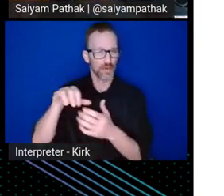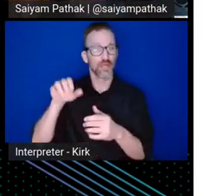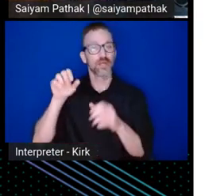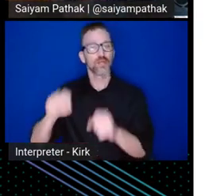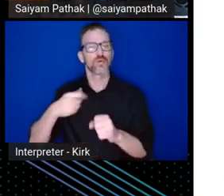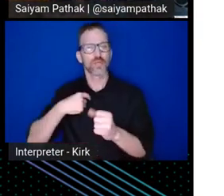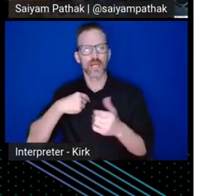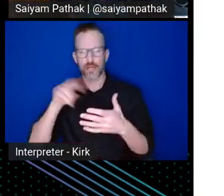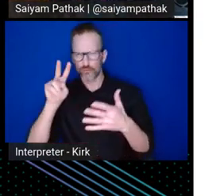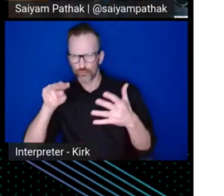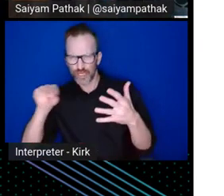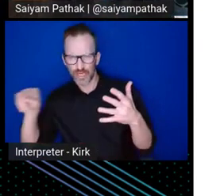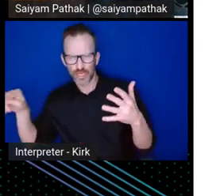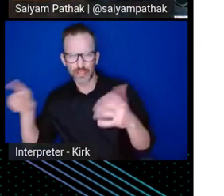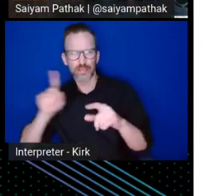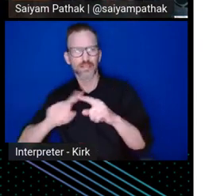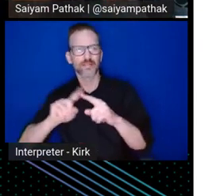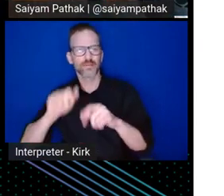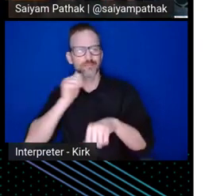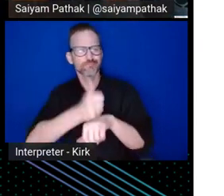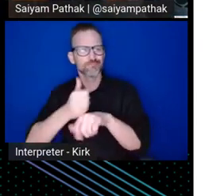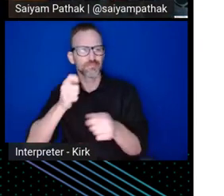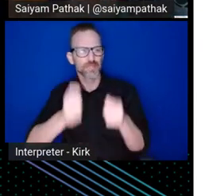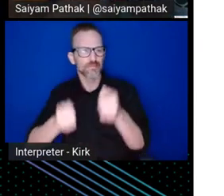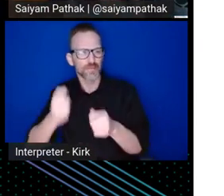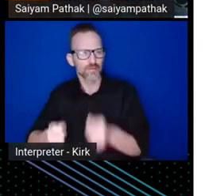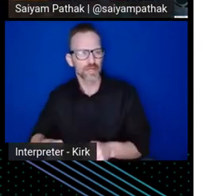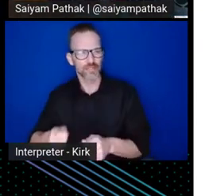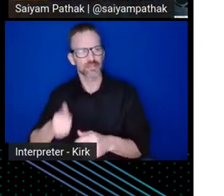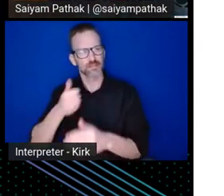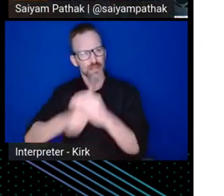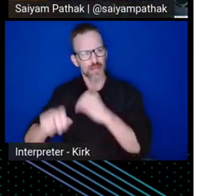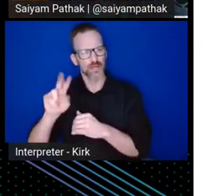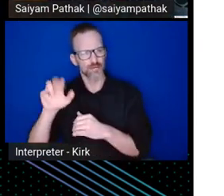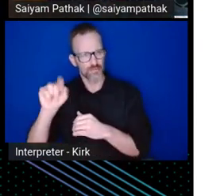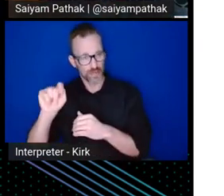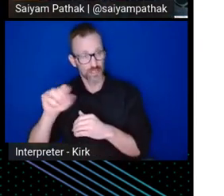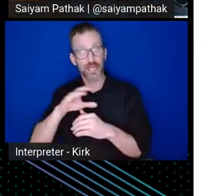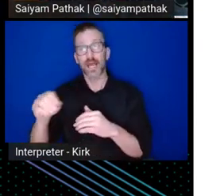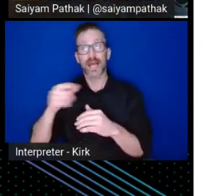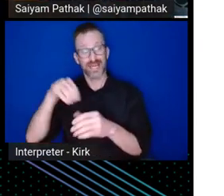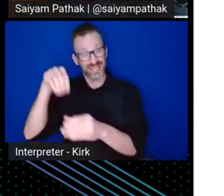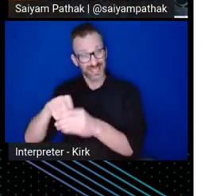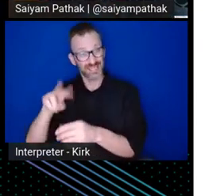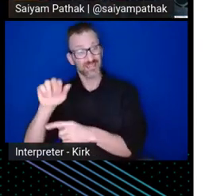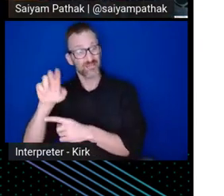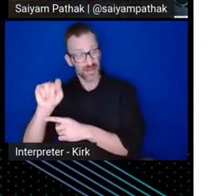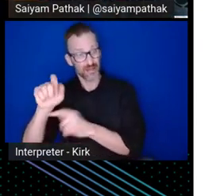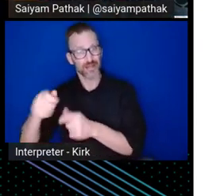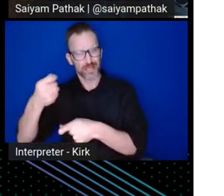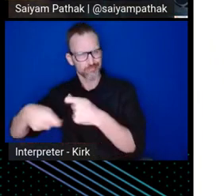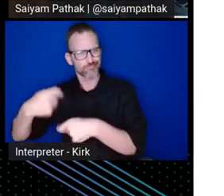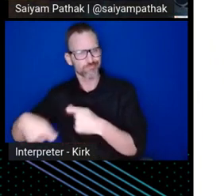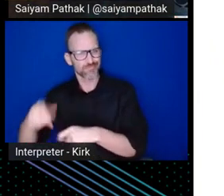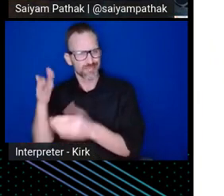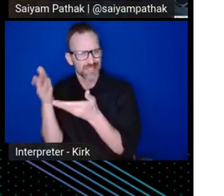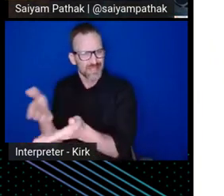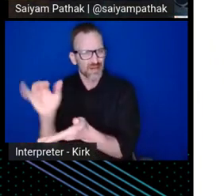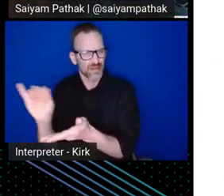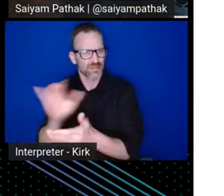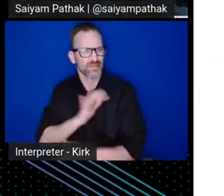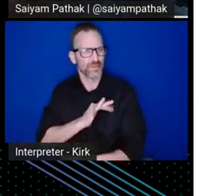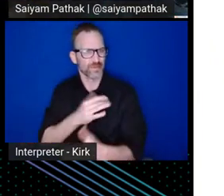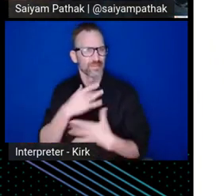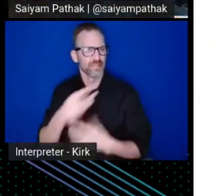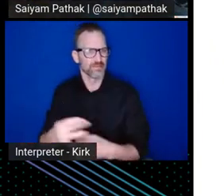So you can read the configurations from Vault. Now also you can do it dynamically from Vault. So I think that's pretty interesting.